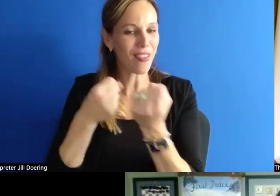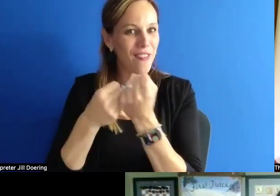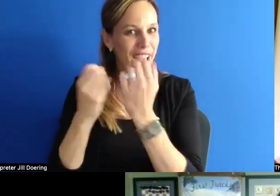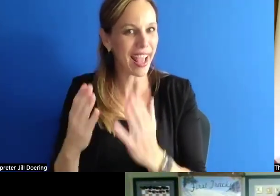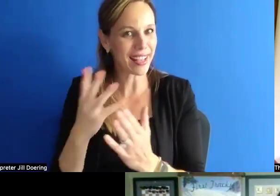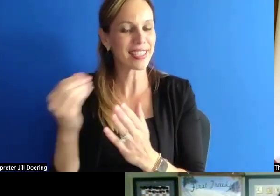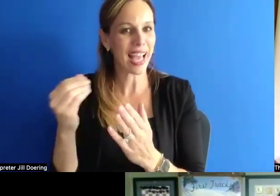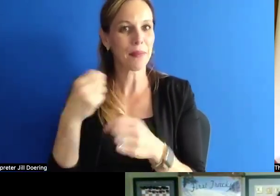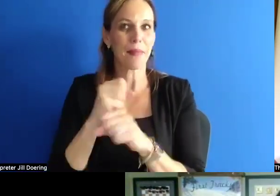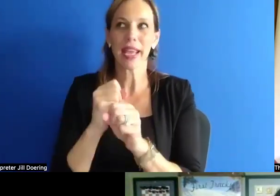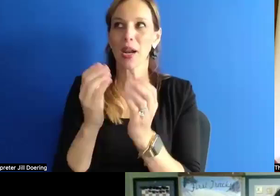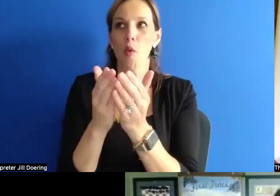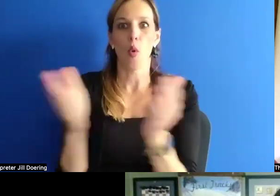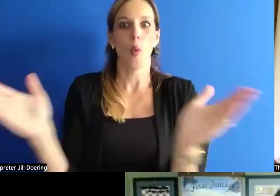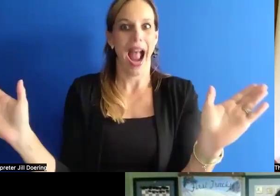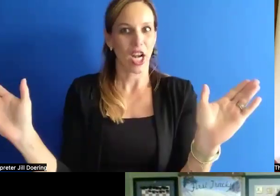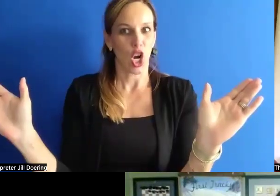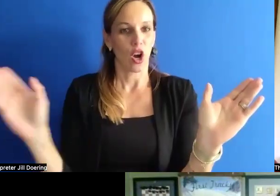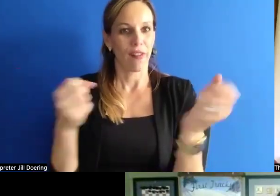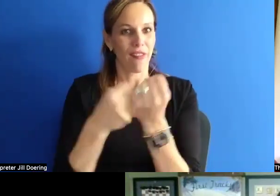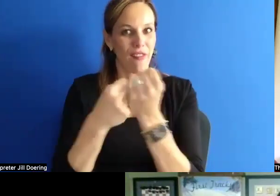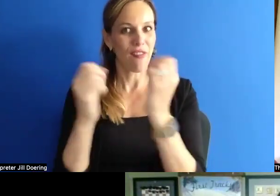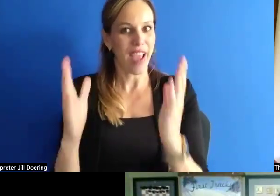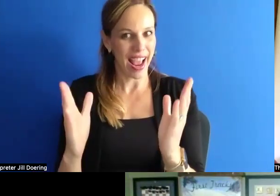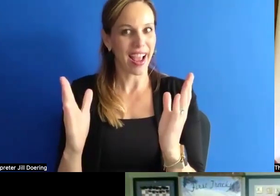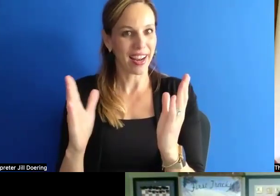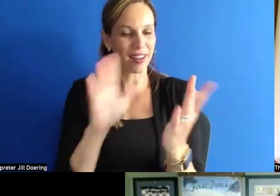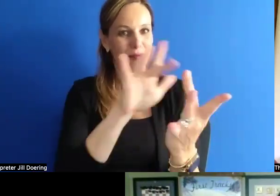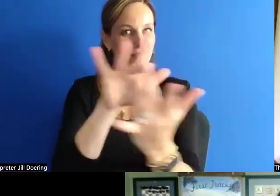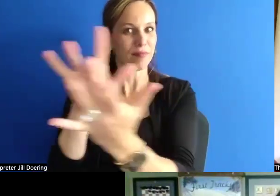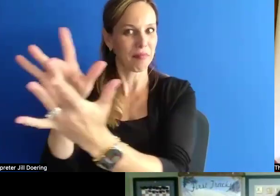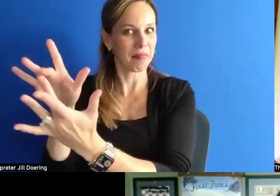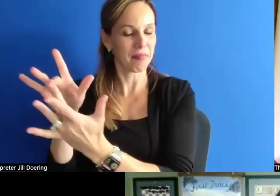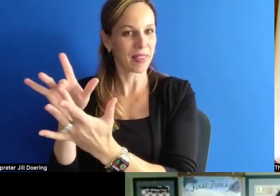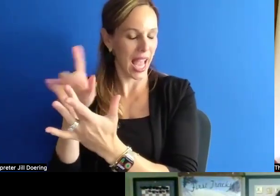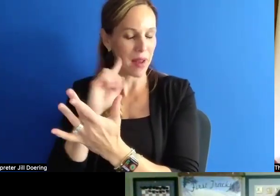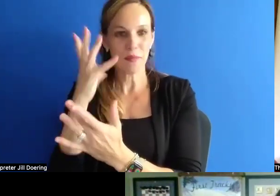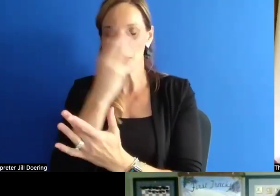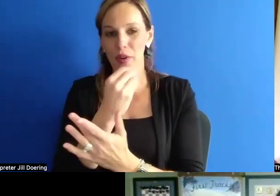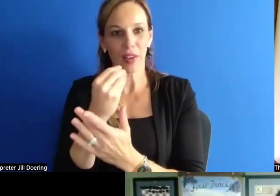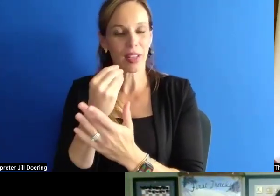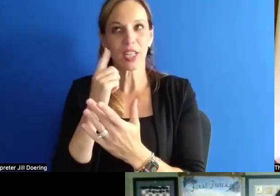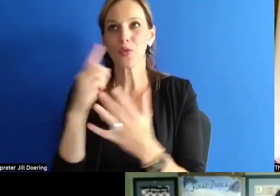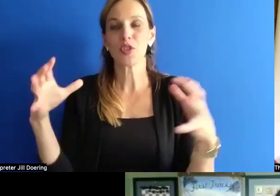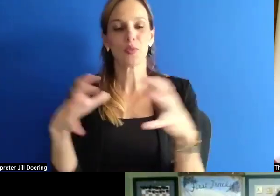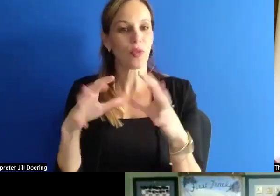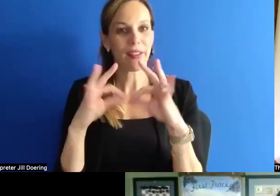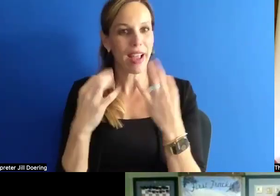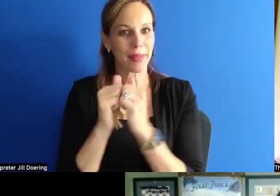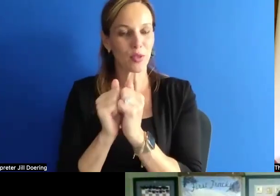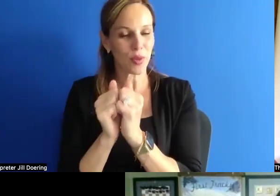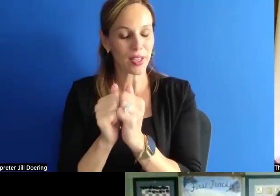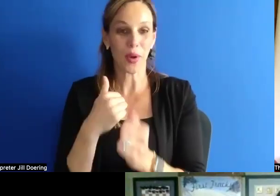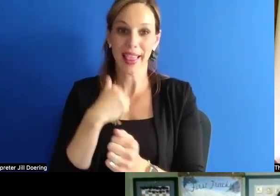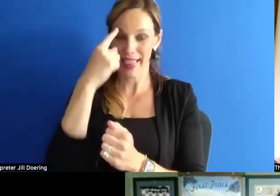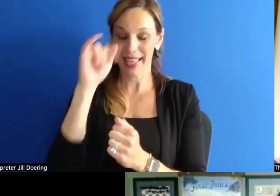base, and connecting with more people on this beautiful level, bringing families together. So I think it's